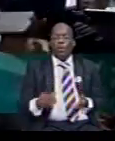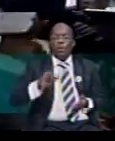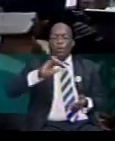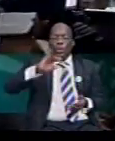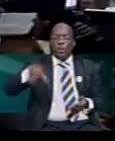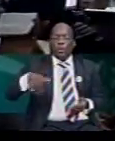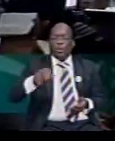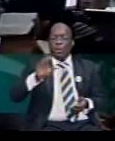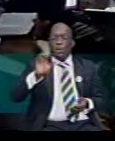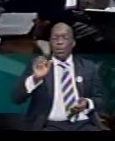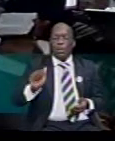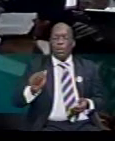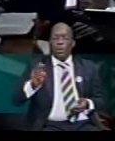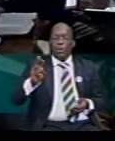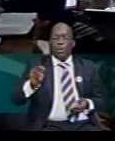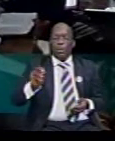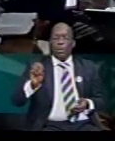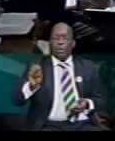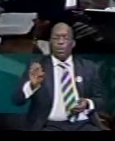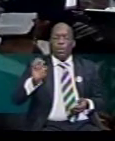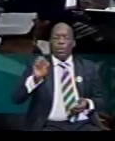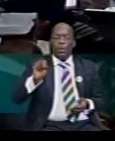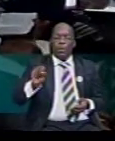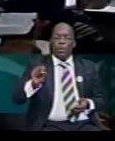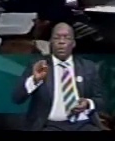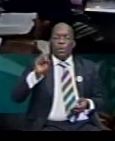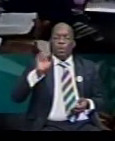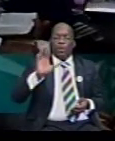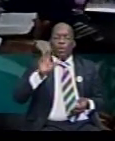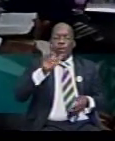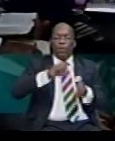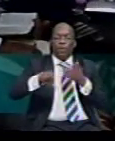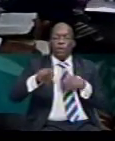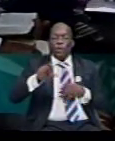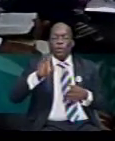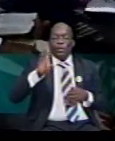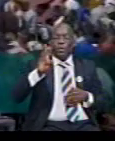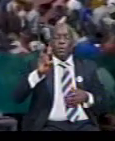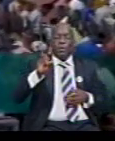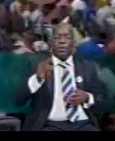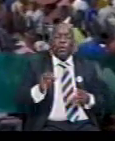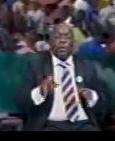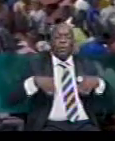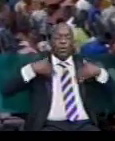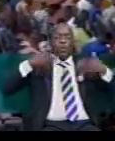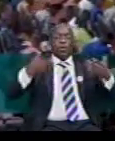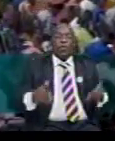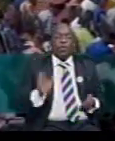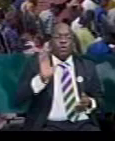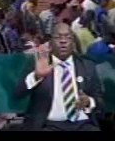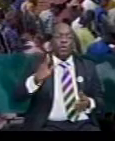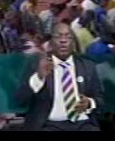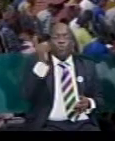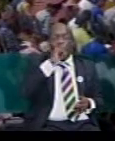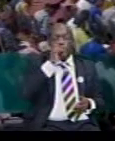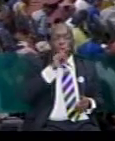verse 16, James 5, verse 16, confess your faults one to